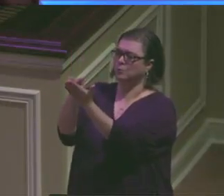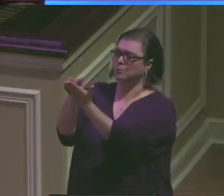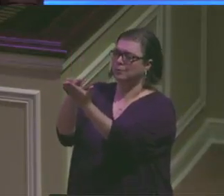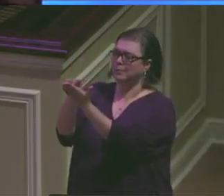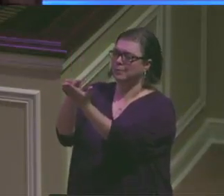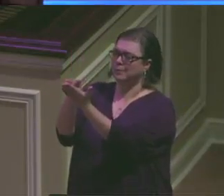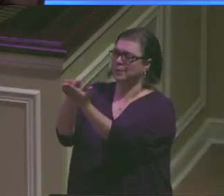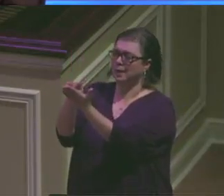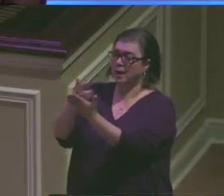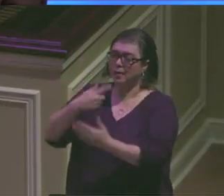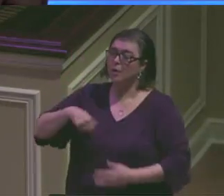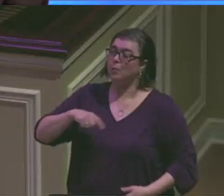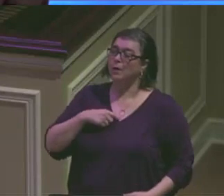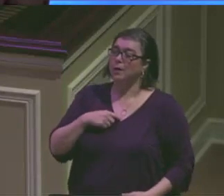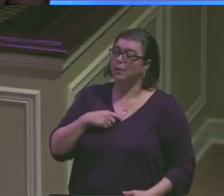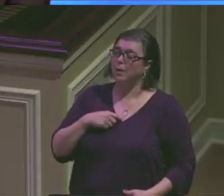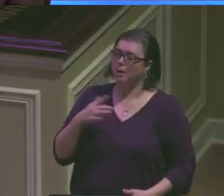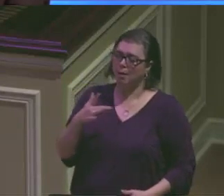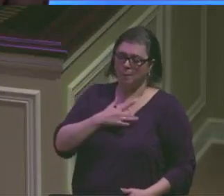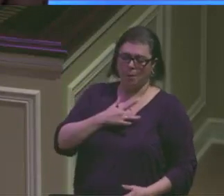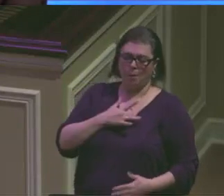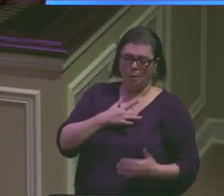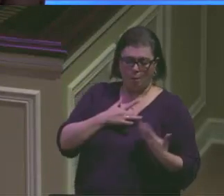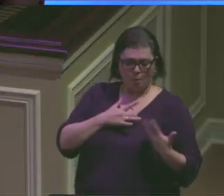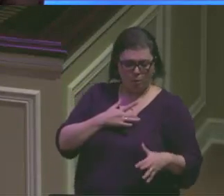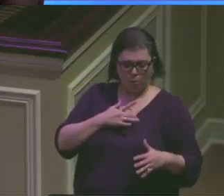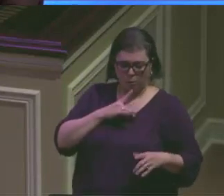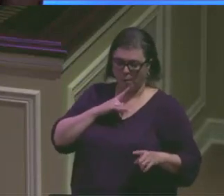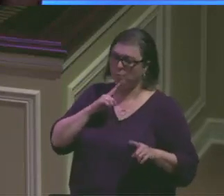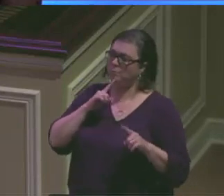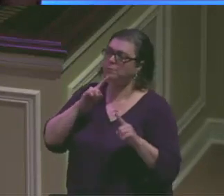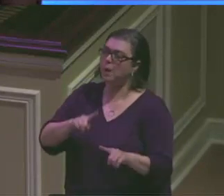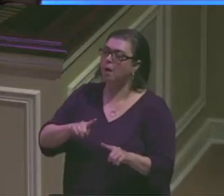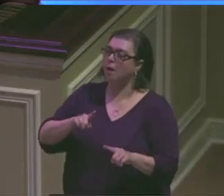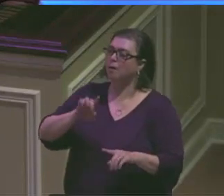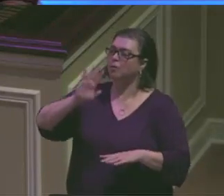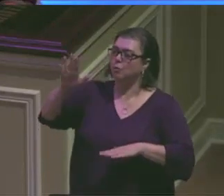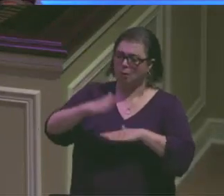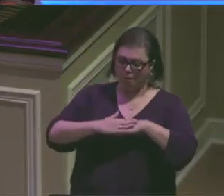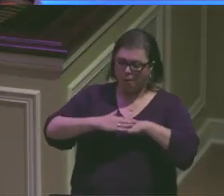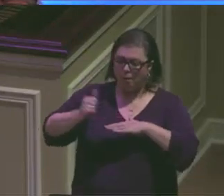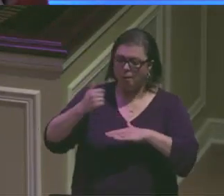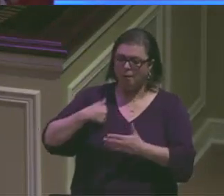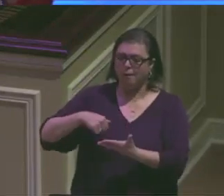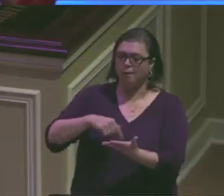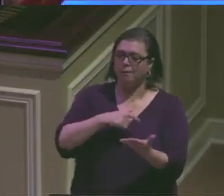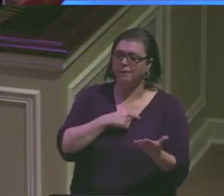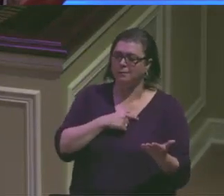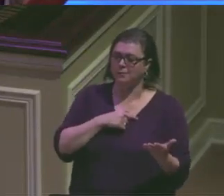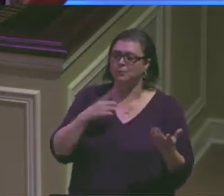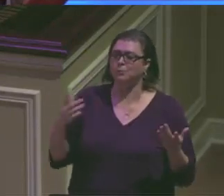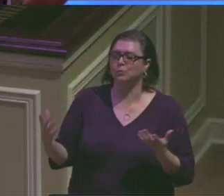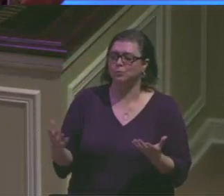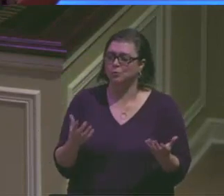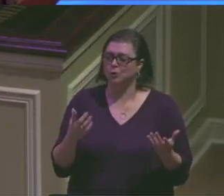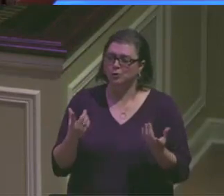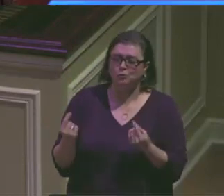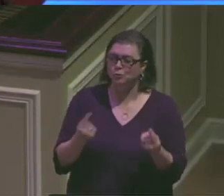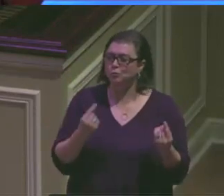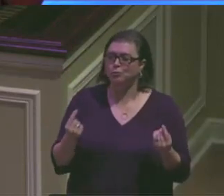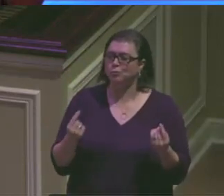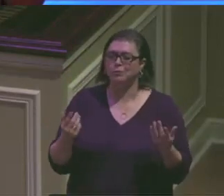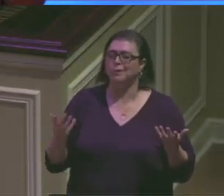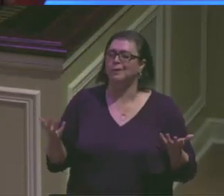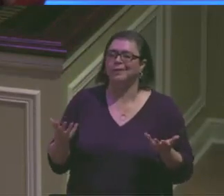We may not only hear from you, but that we would respond to what you're calling us to do. May we humble our